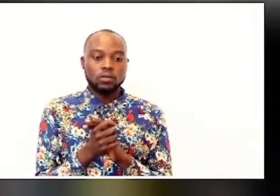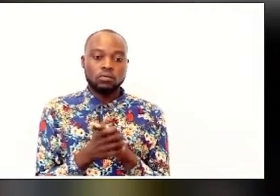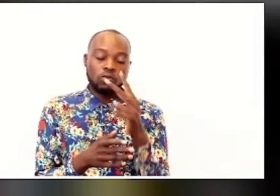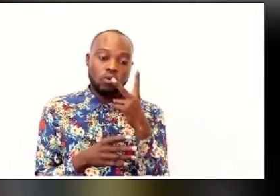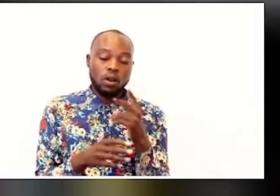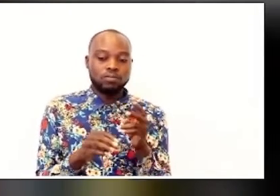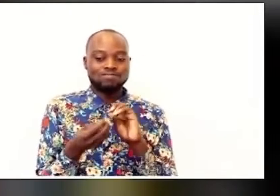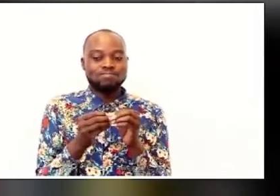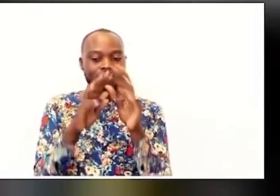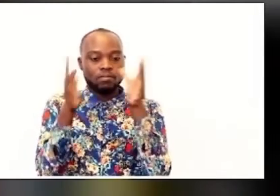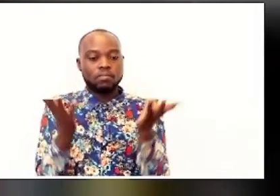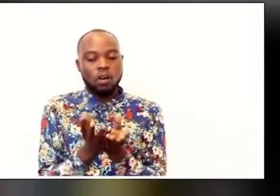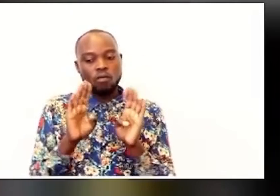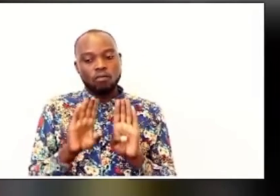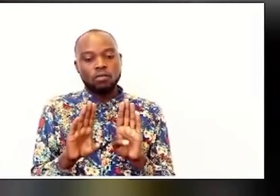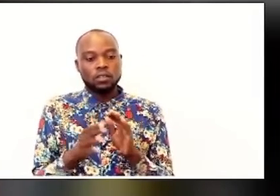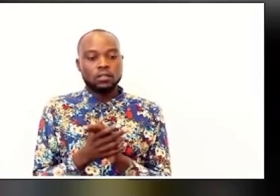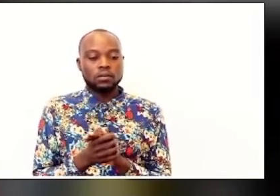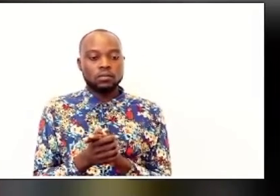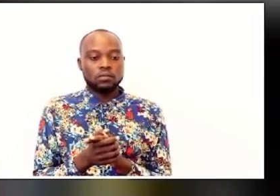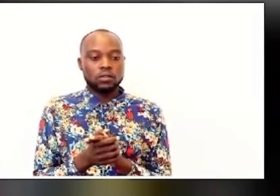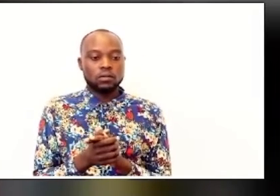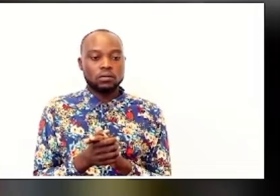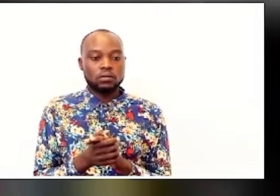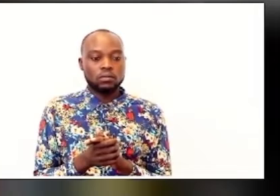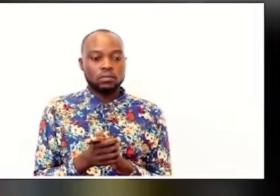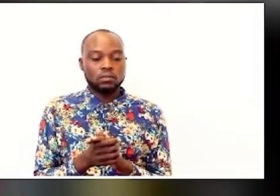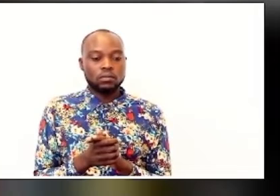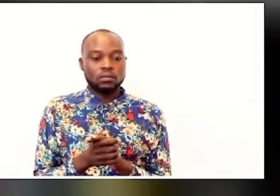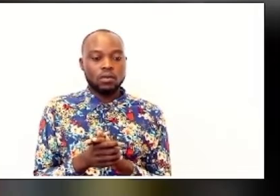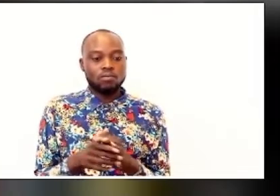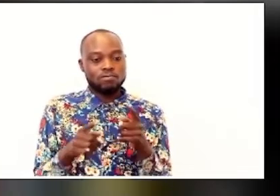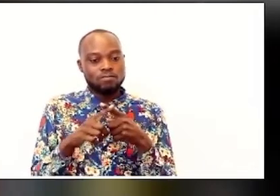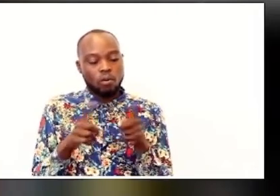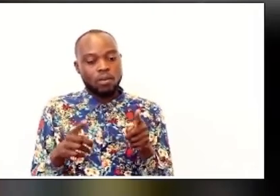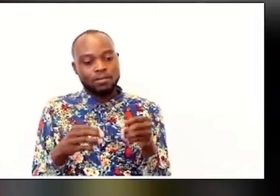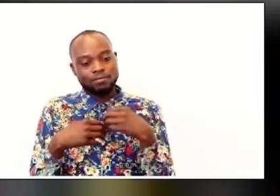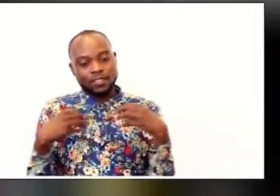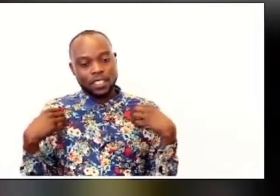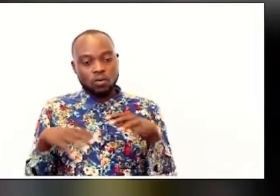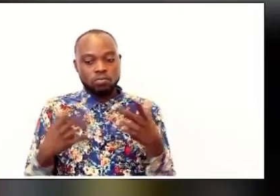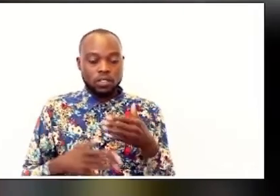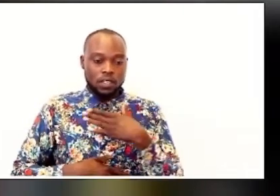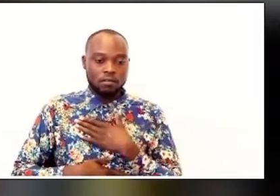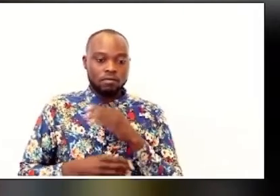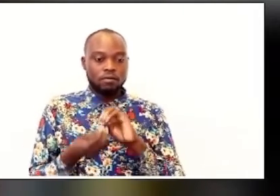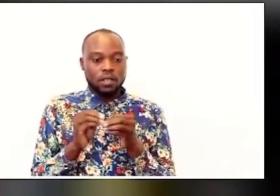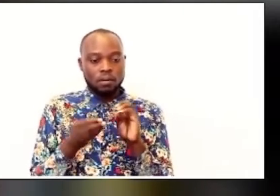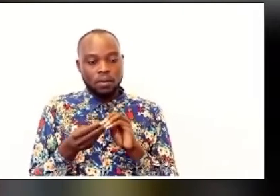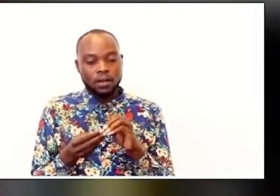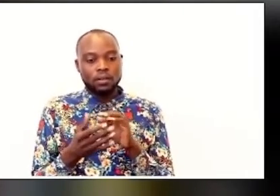international climate process, and use this one as a moment and as a chance for us to prove to the